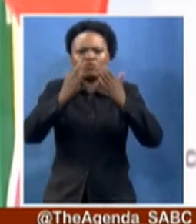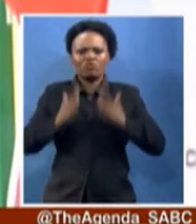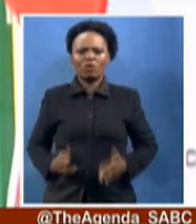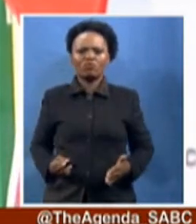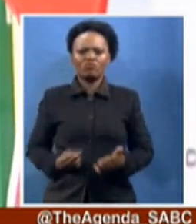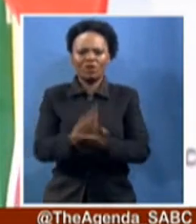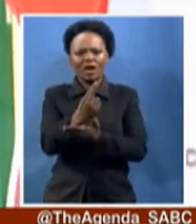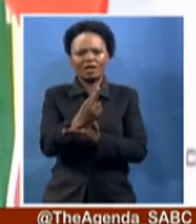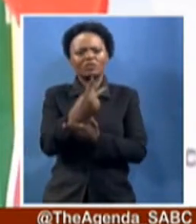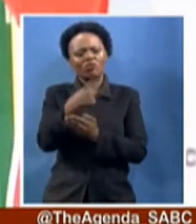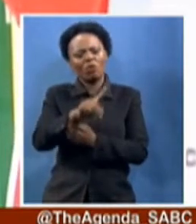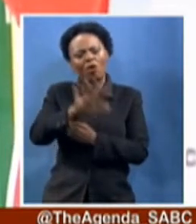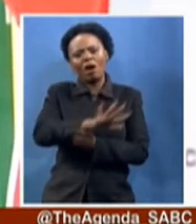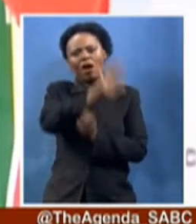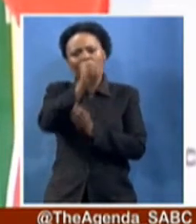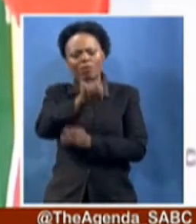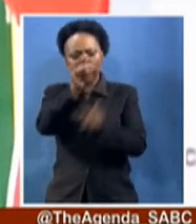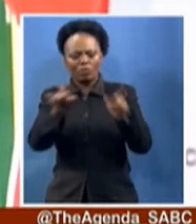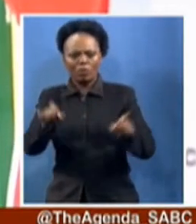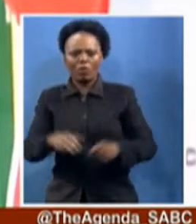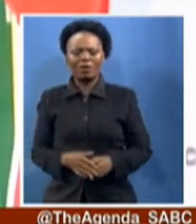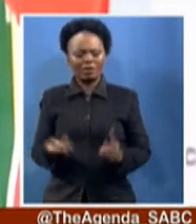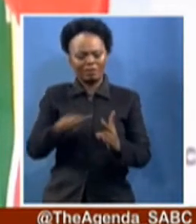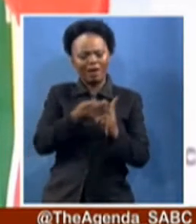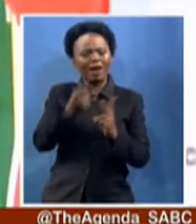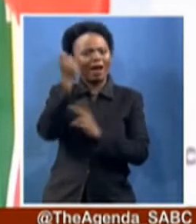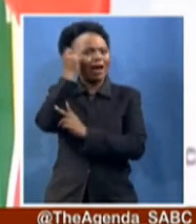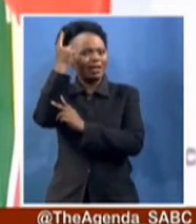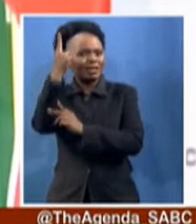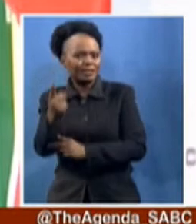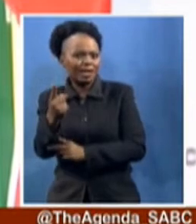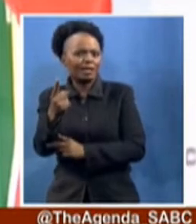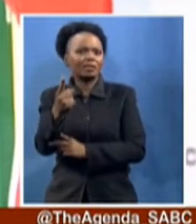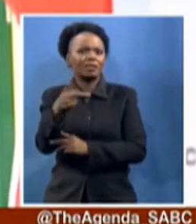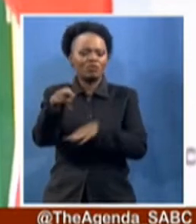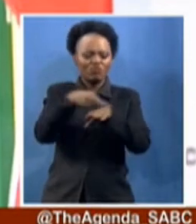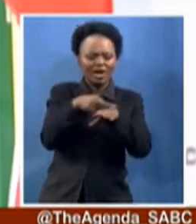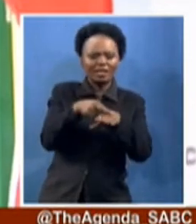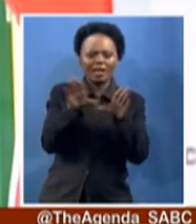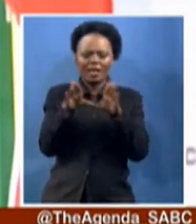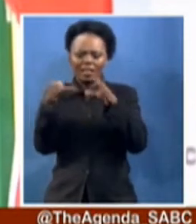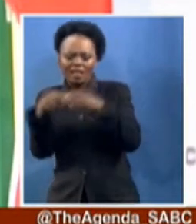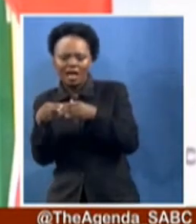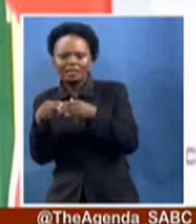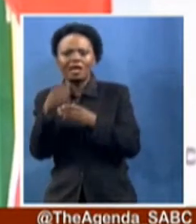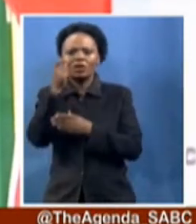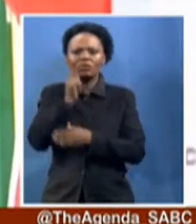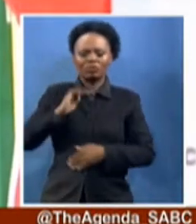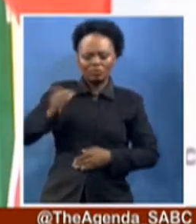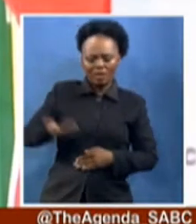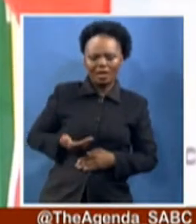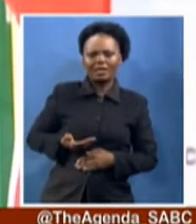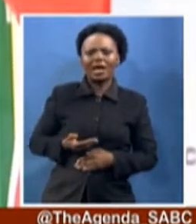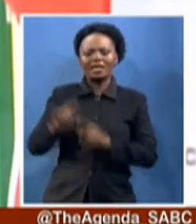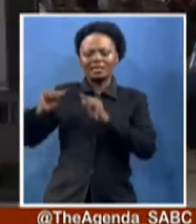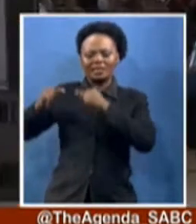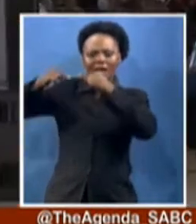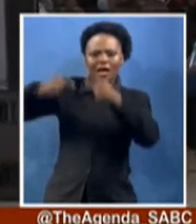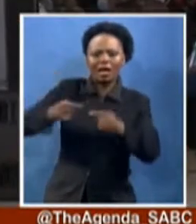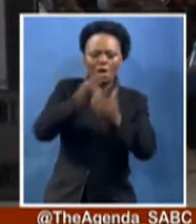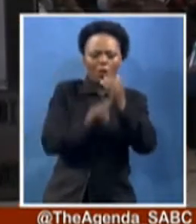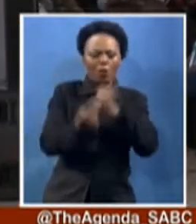the nexus of race, class, and gender in our struggles, both at home and elsewhere in the world.